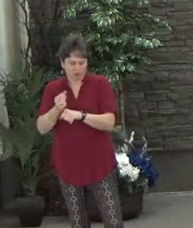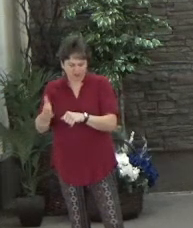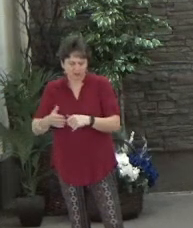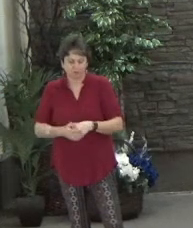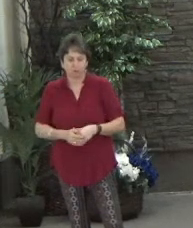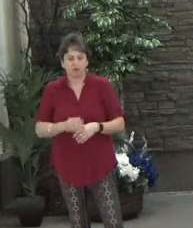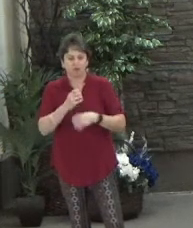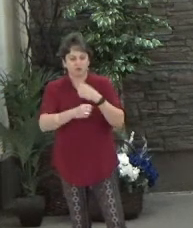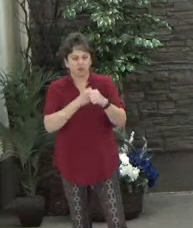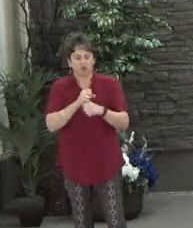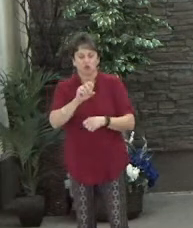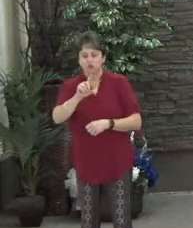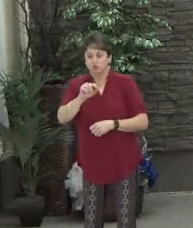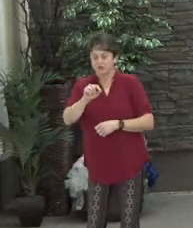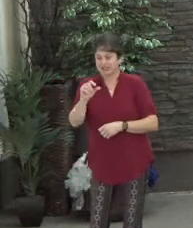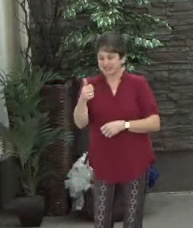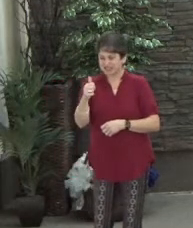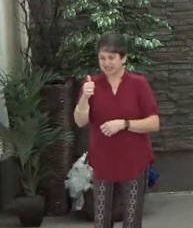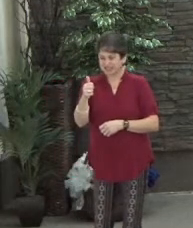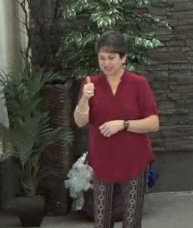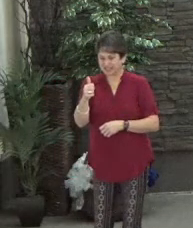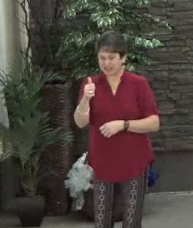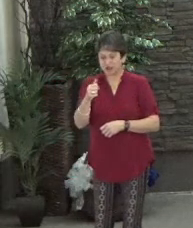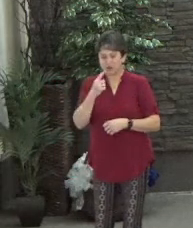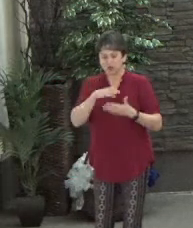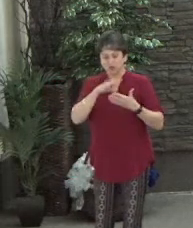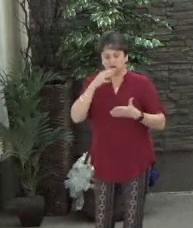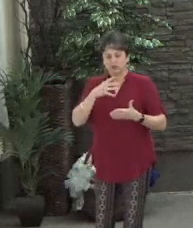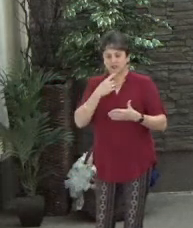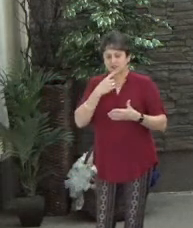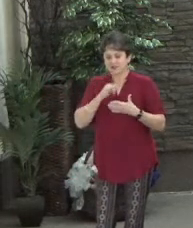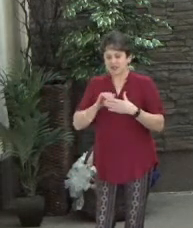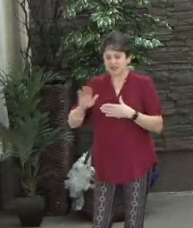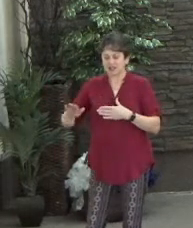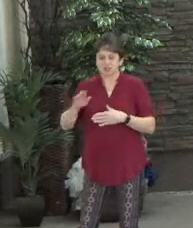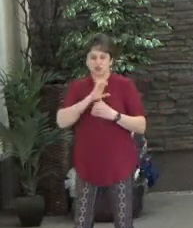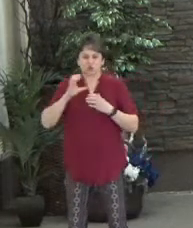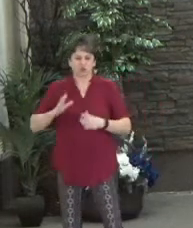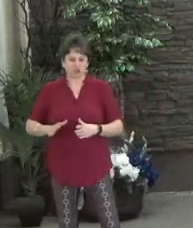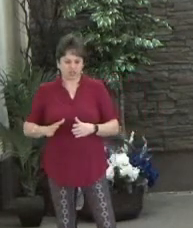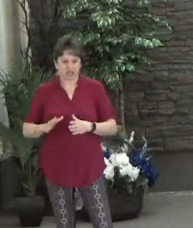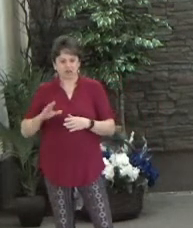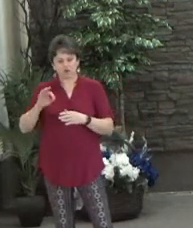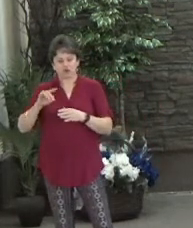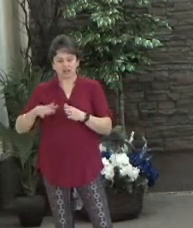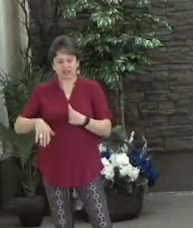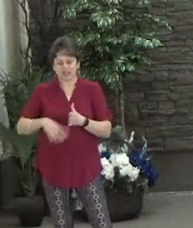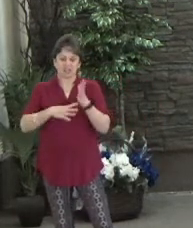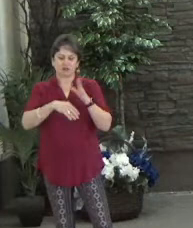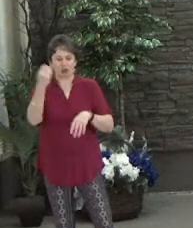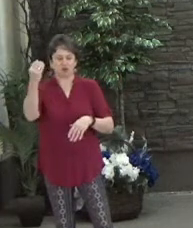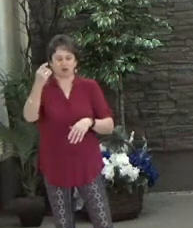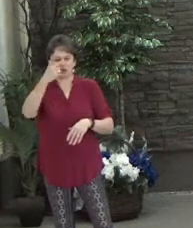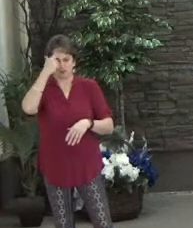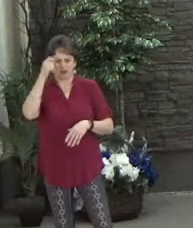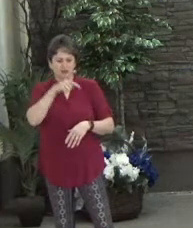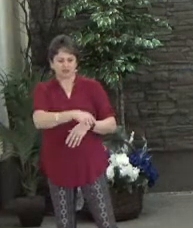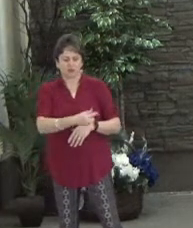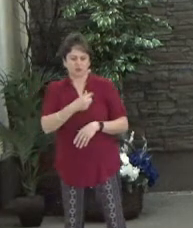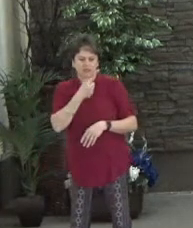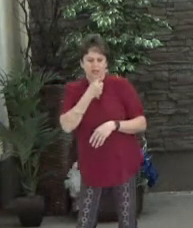In 2010, a student had alleged that his Christian fraternity had kicked him out of it because he was